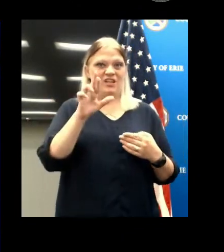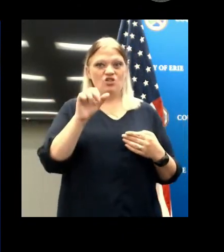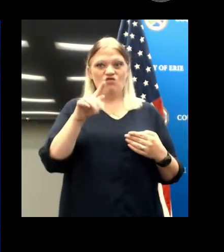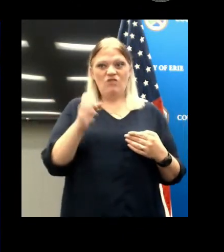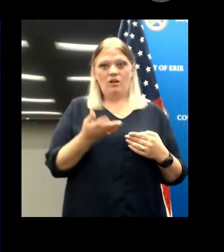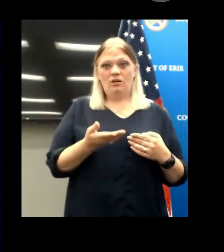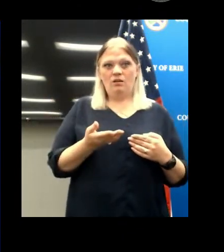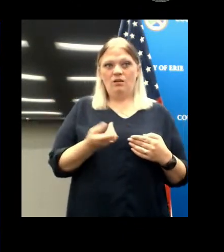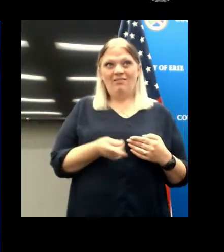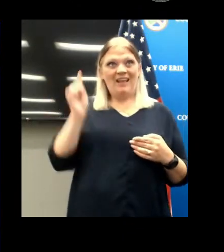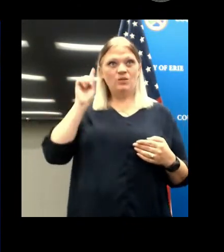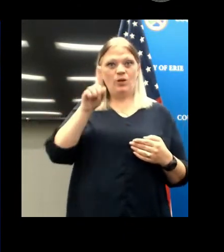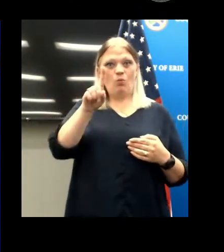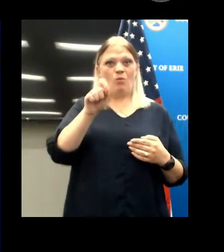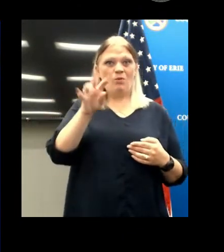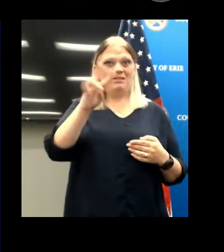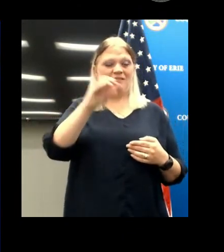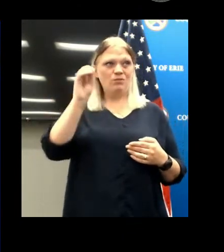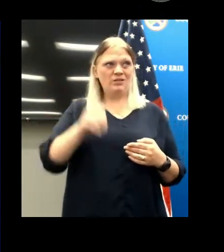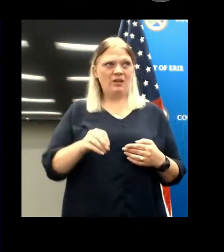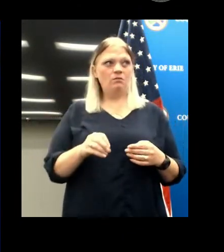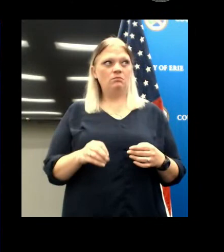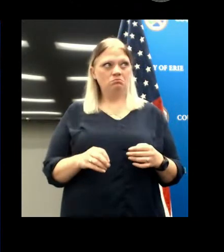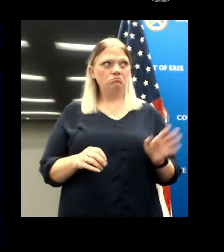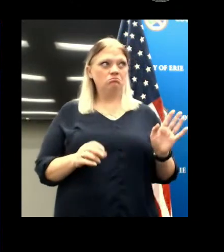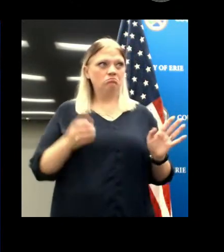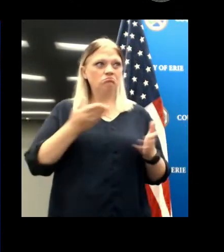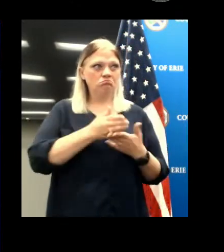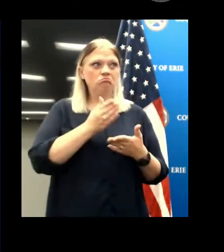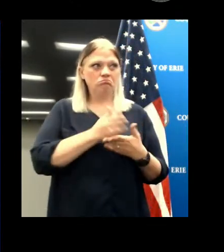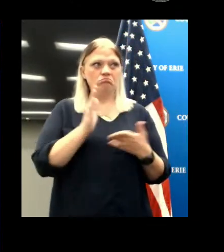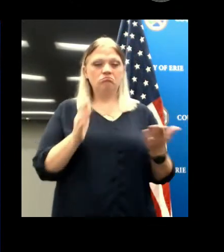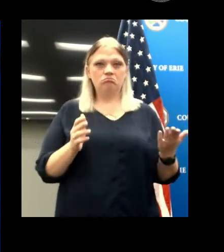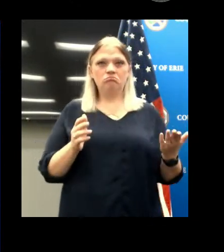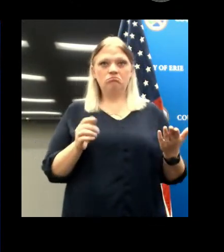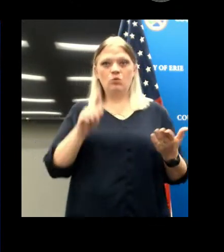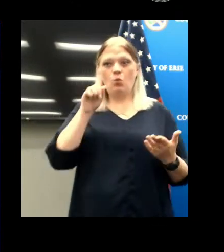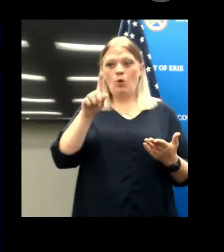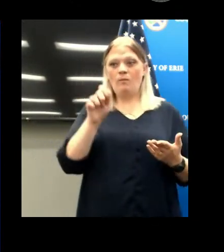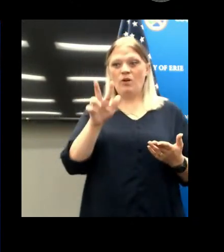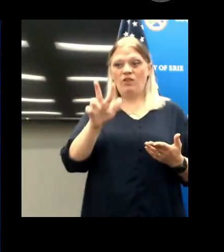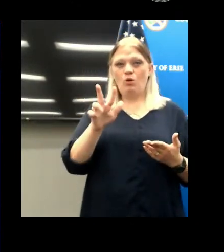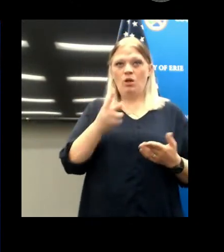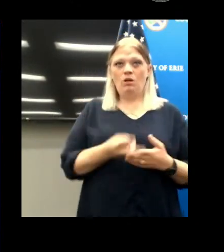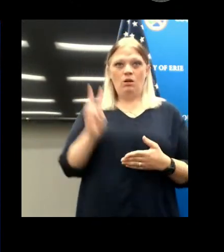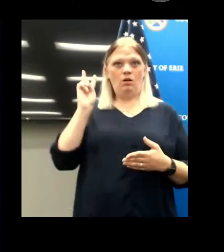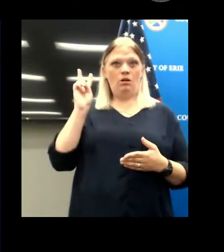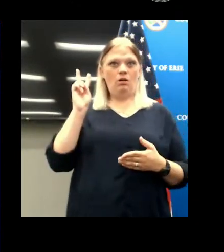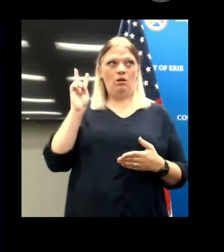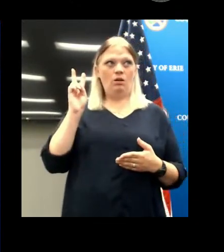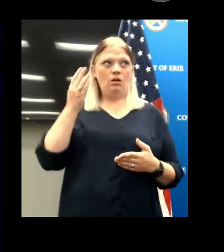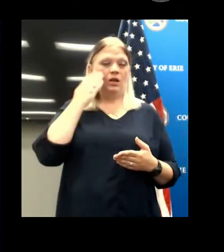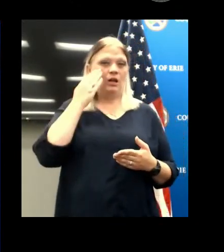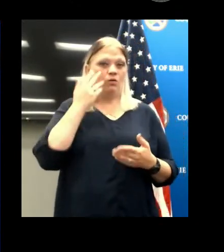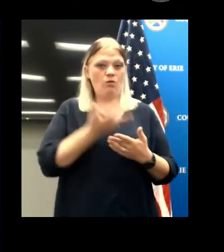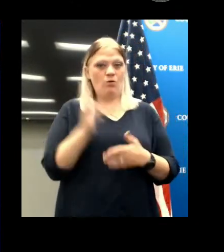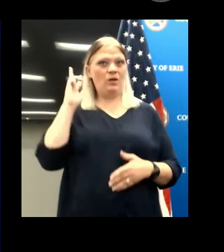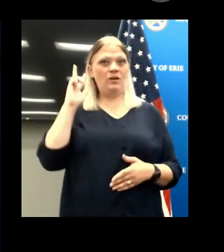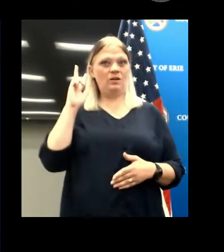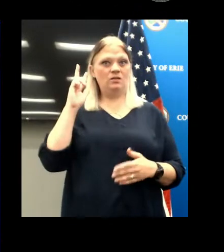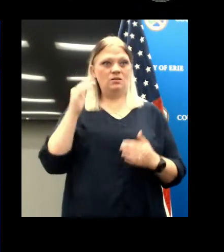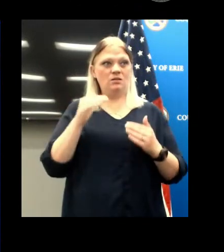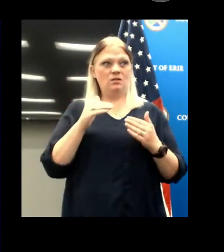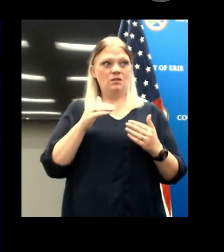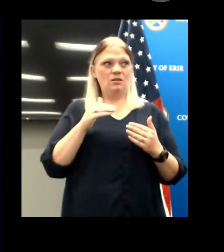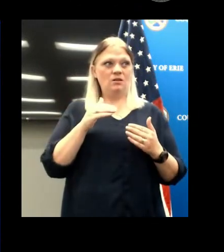was 1.7%. Okay, that's all right. But it was 1.3 the week before, and I do know for the week before it was less for 20